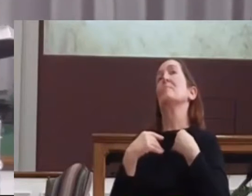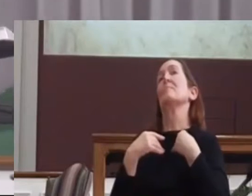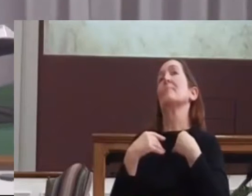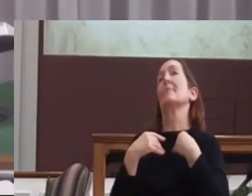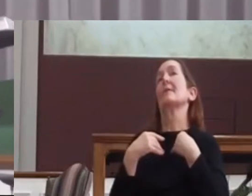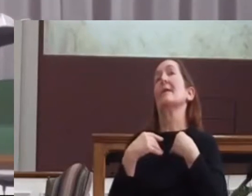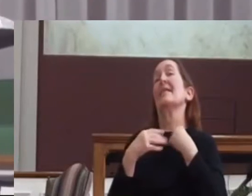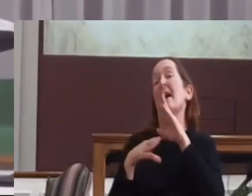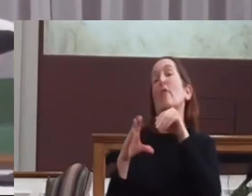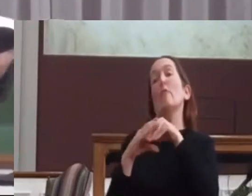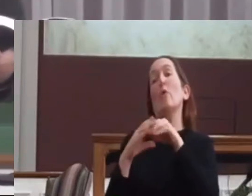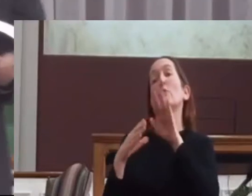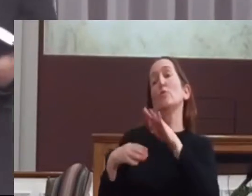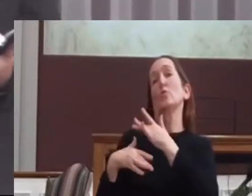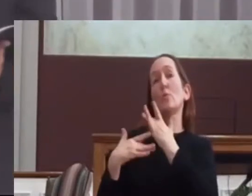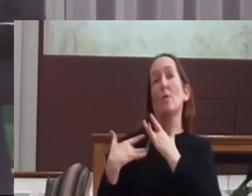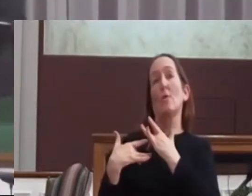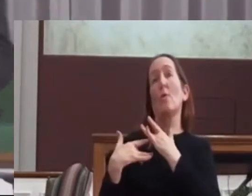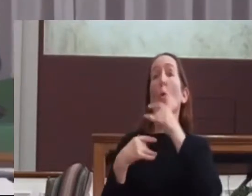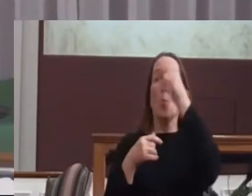heart.